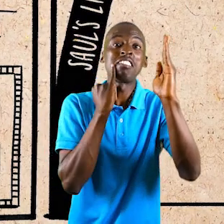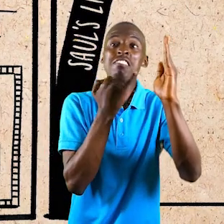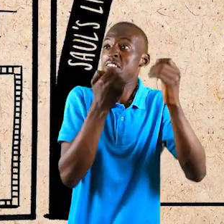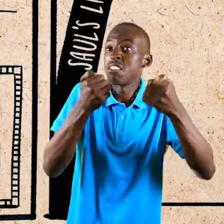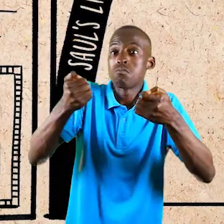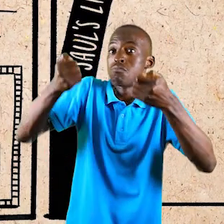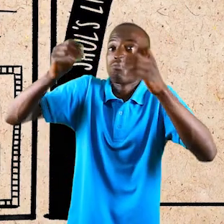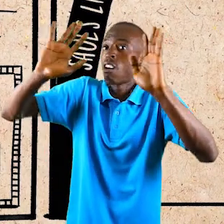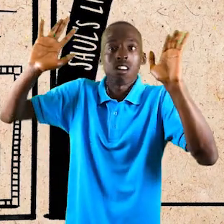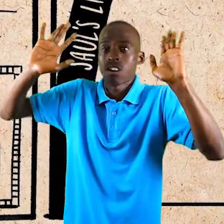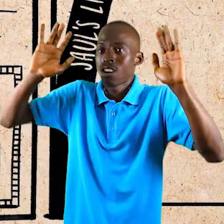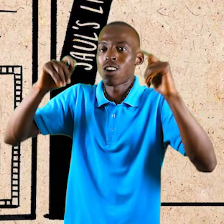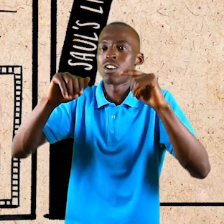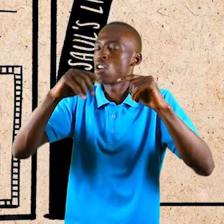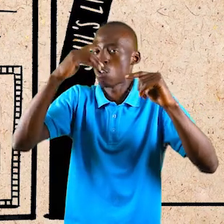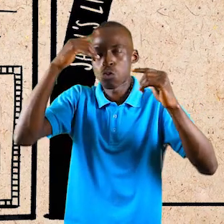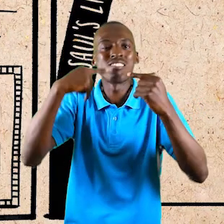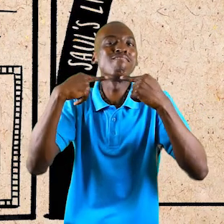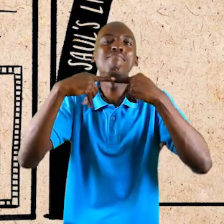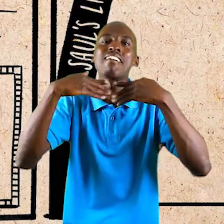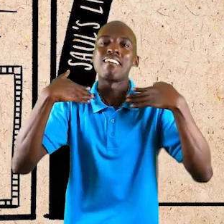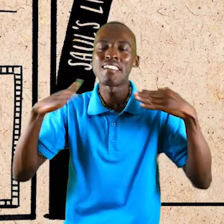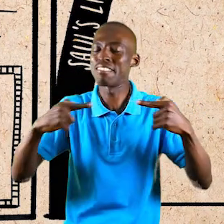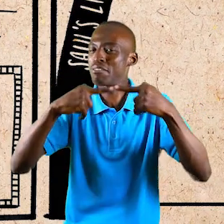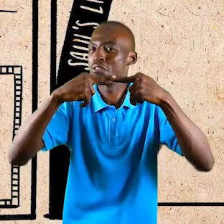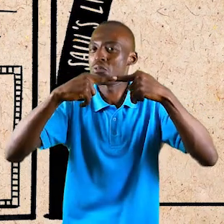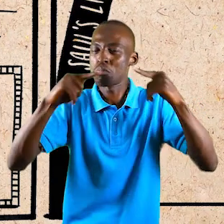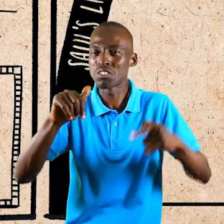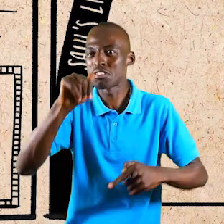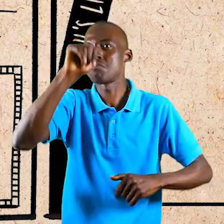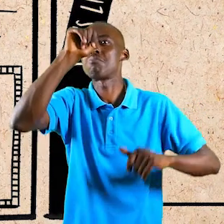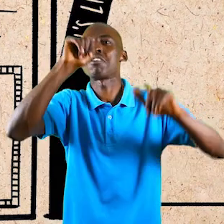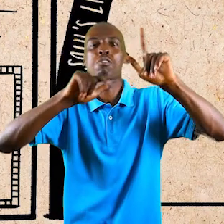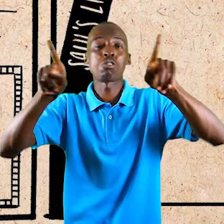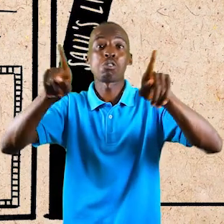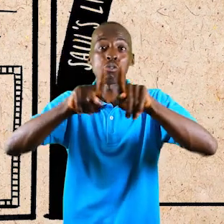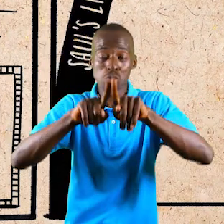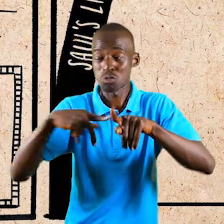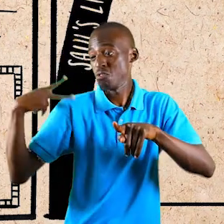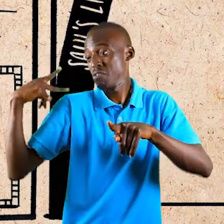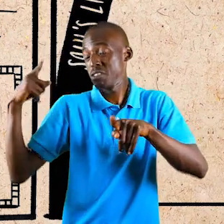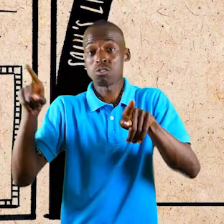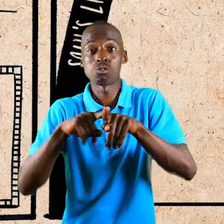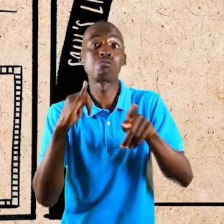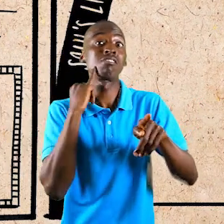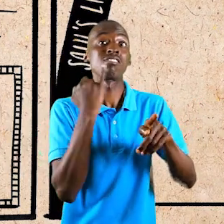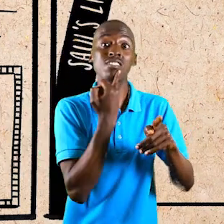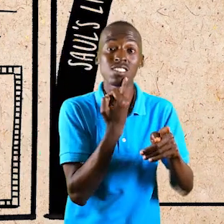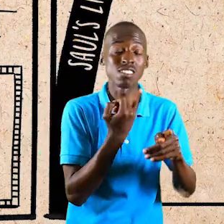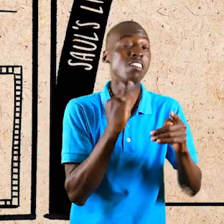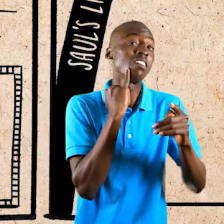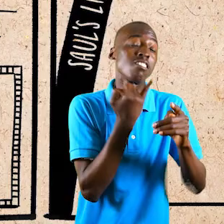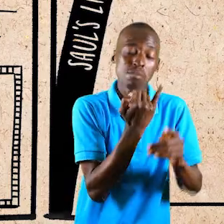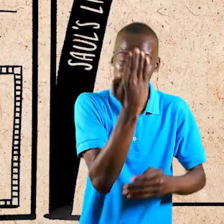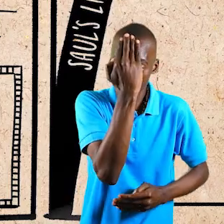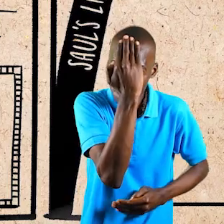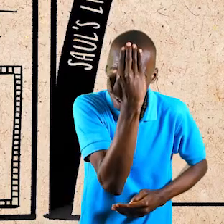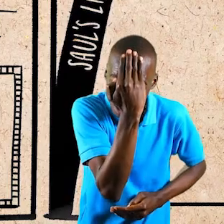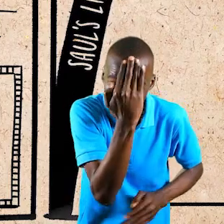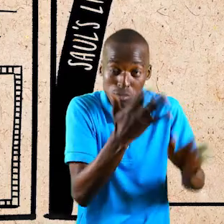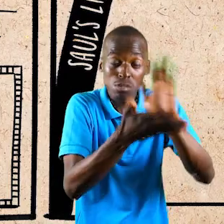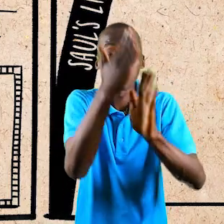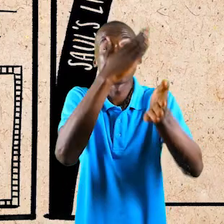trophy, and he opposes pride among the Philistines, but also among his own people. And so Israel needs to remain humble